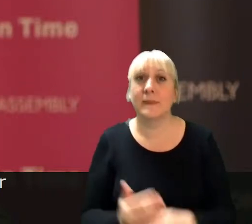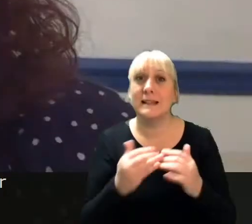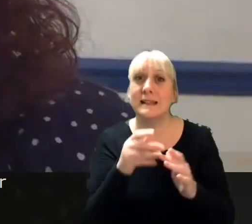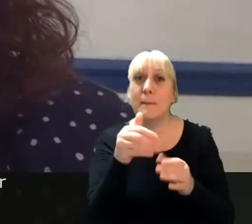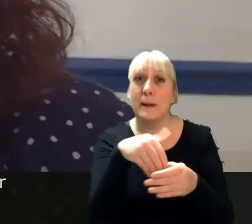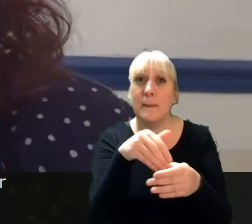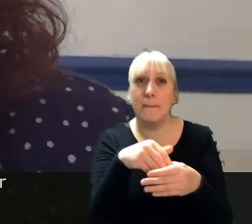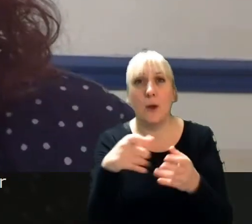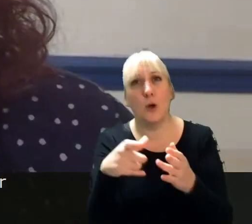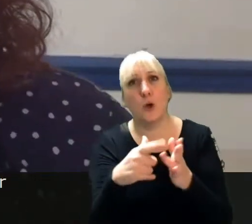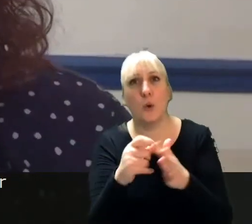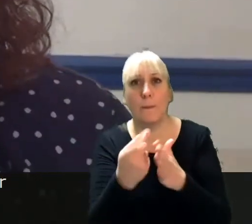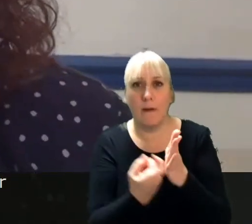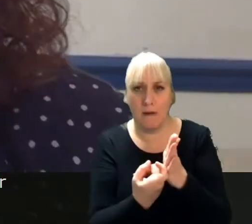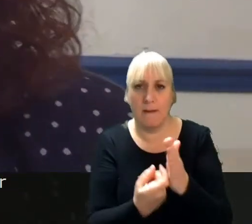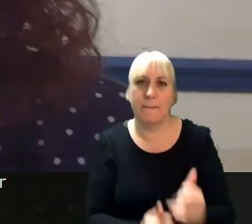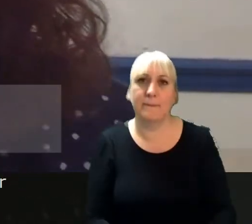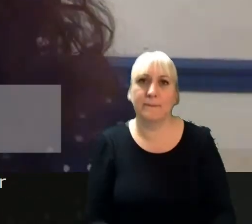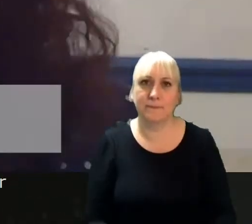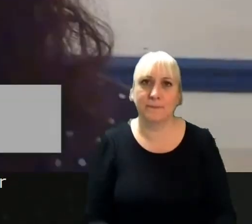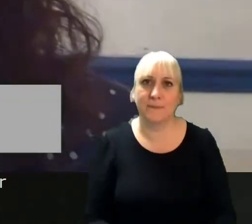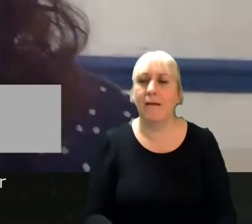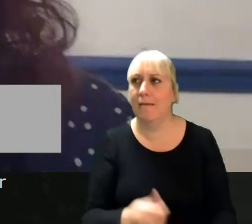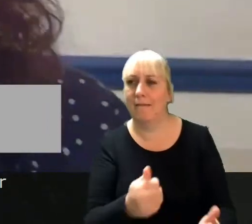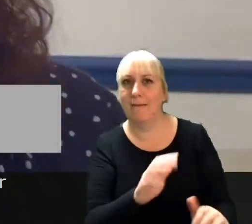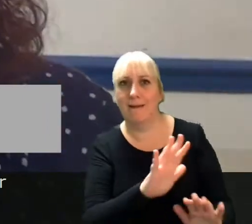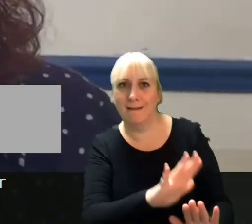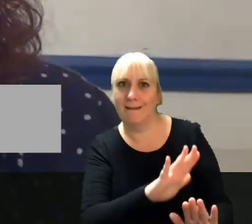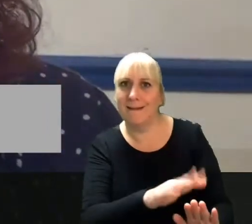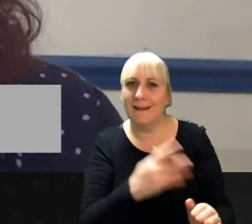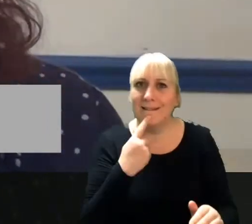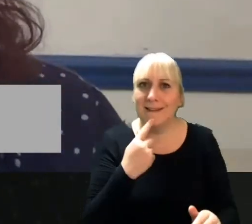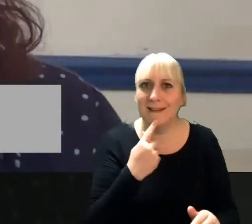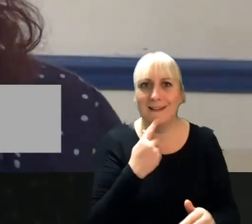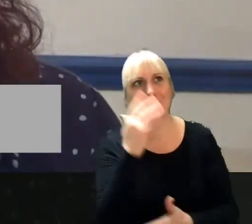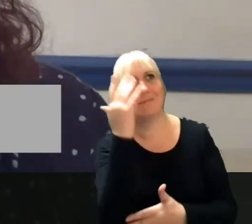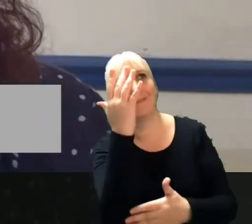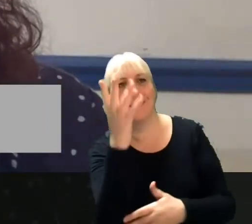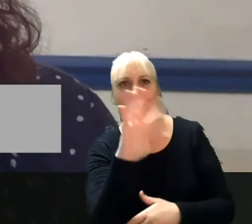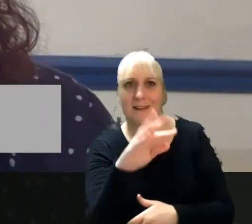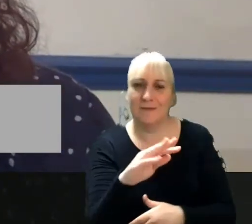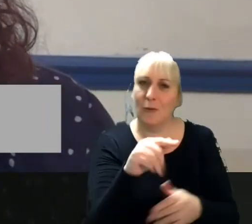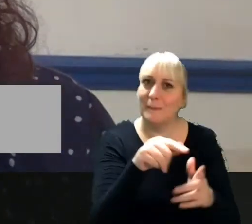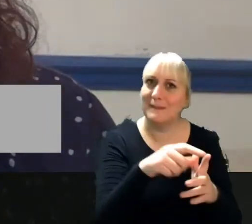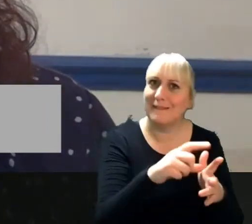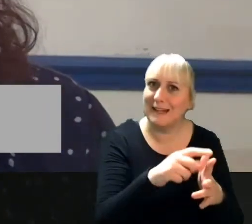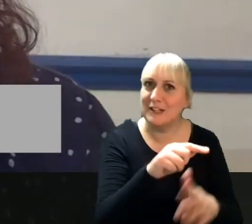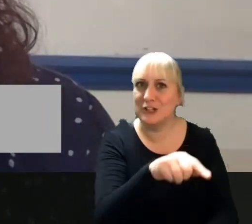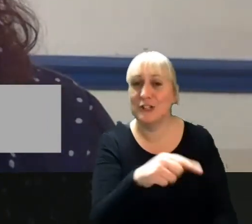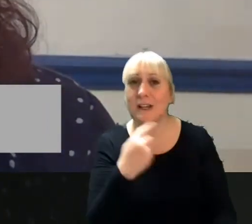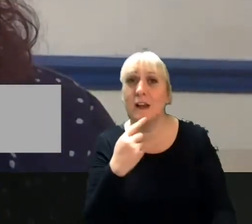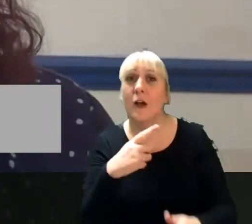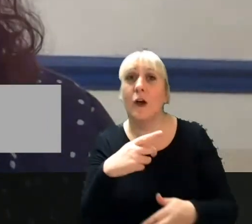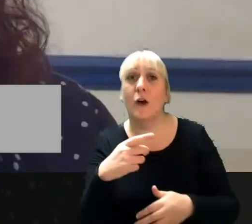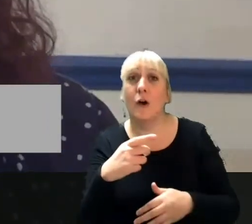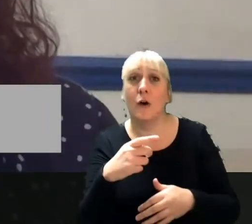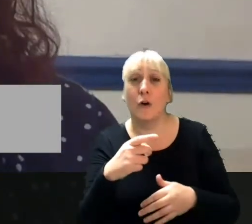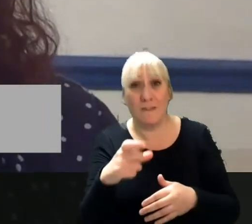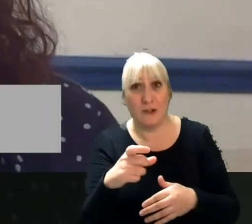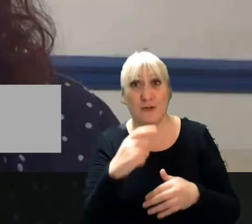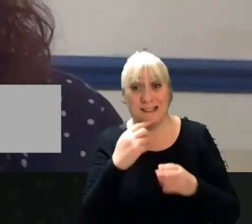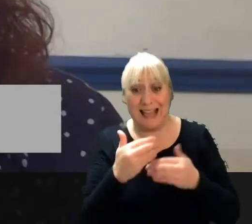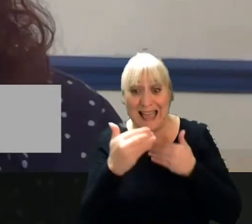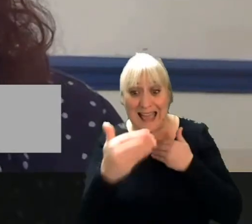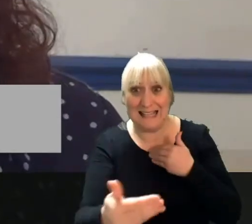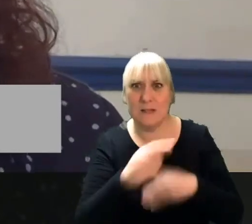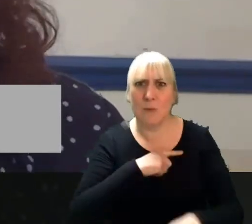Well, it's nice to hear a bit of hot air from Assembly Member Devonish again. How is it that Coventry has managed to move ahead on this? Yes, because they've had support from the